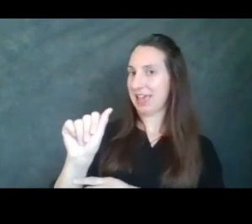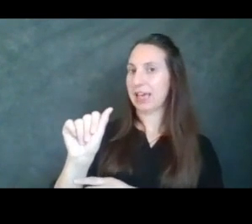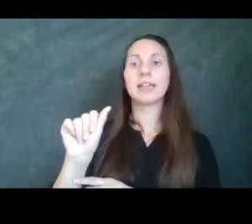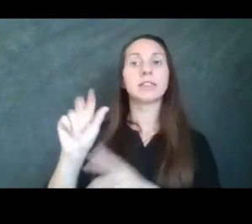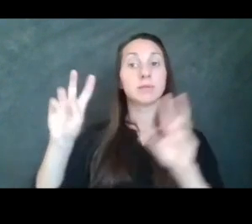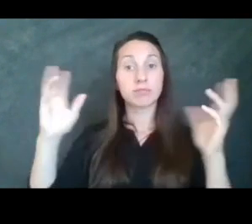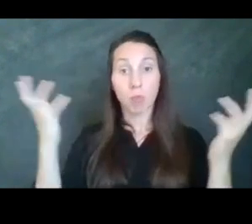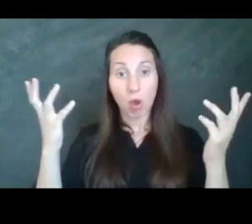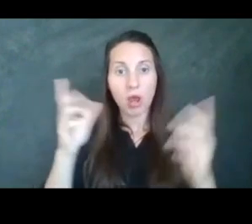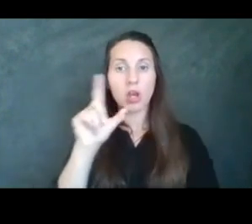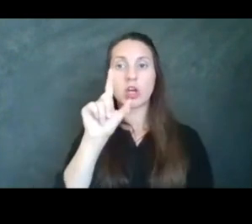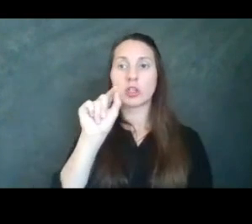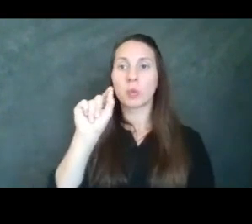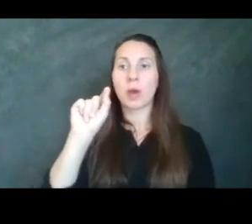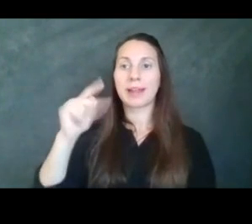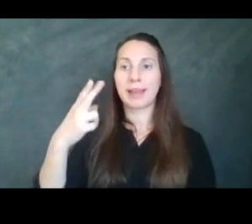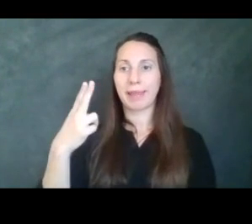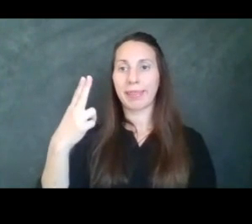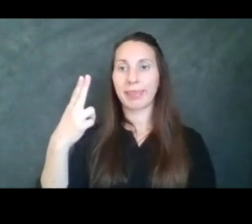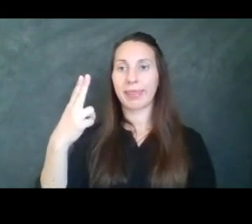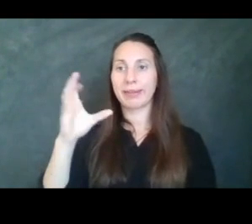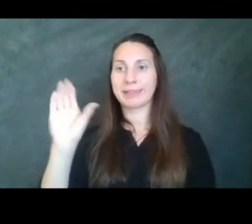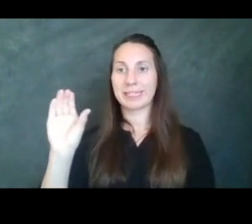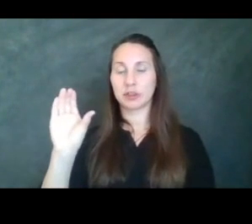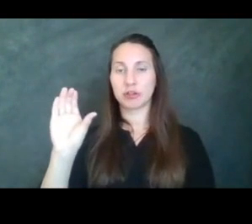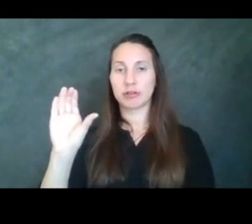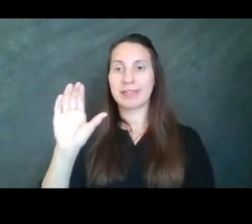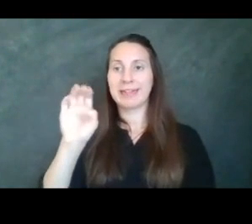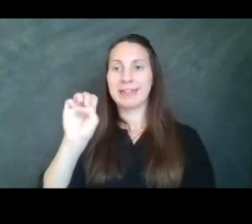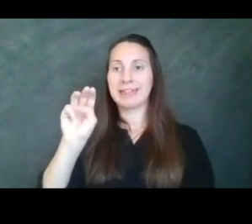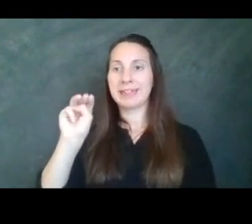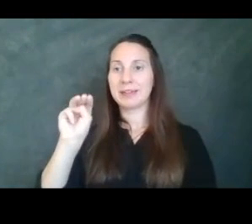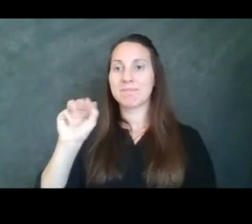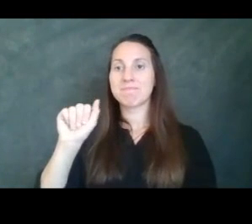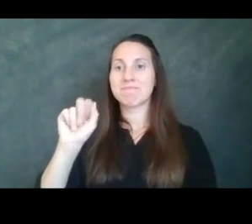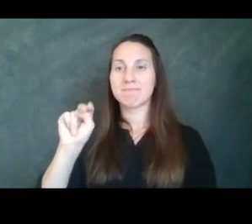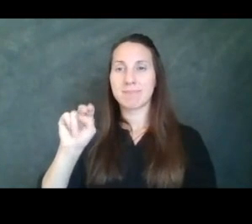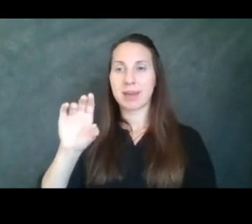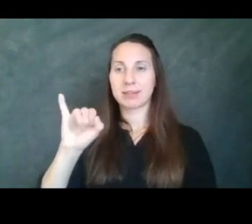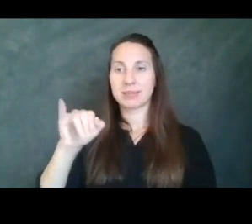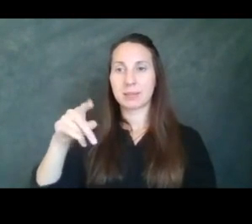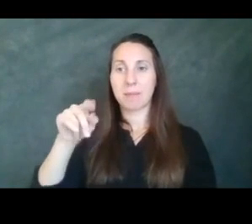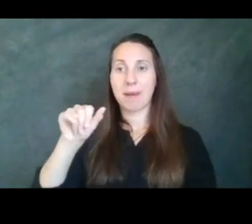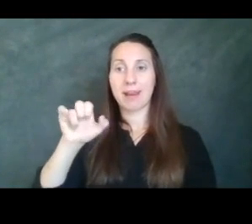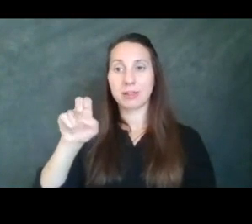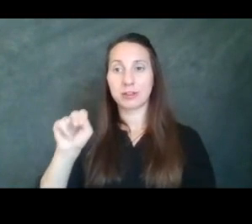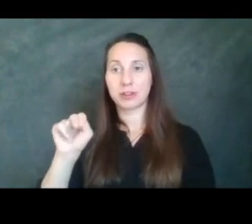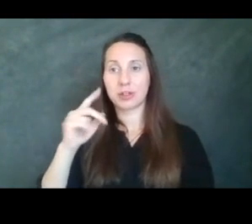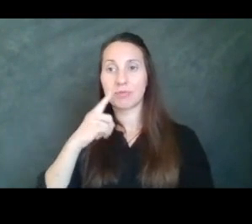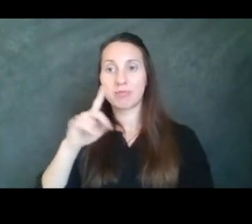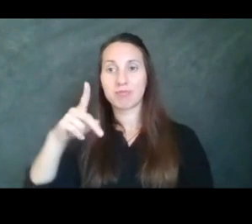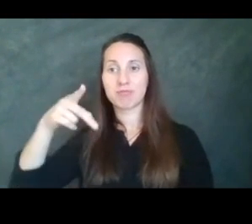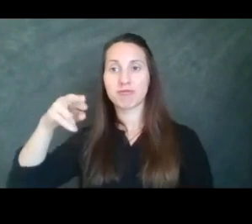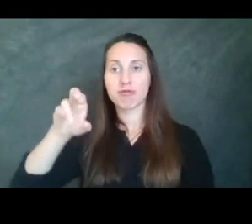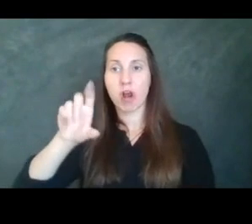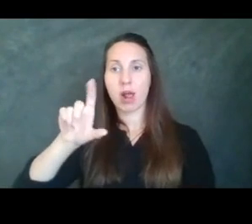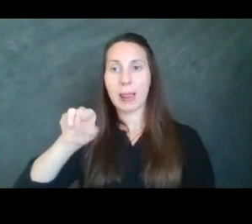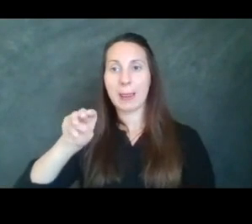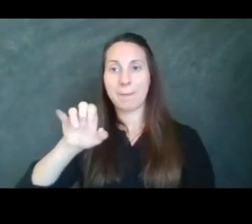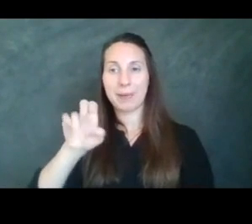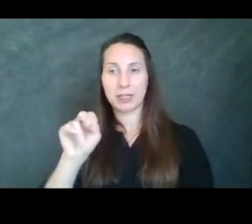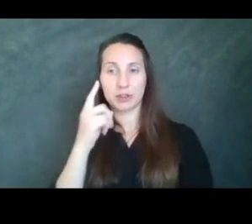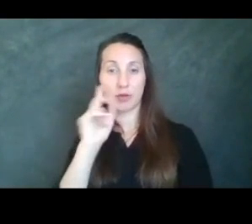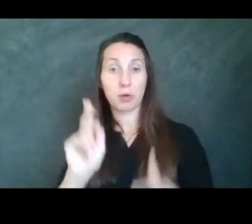century Emancipation Proclamation for people with disabilities. Now, anniversaries,